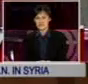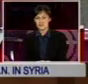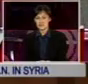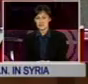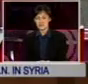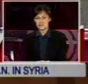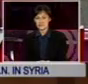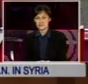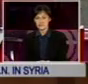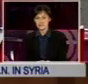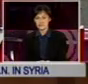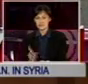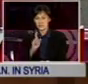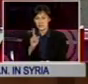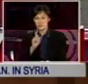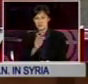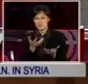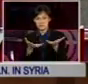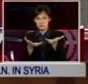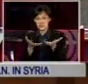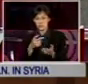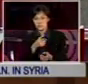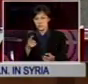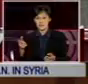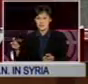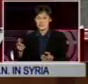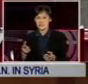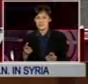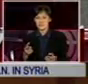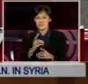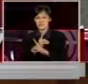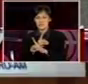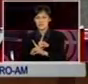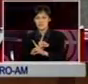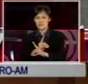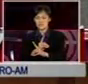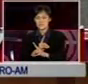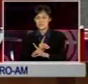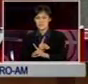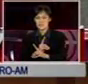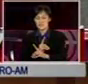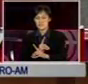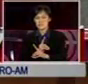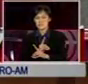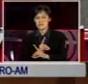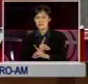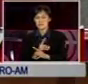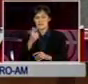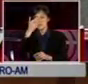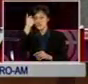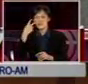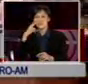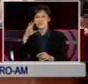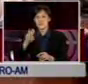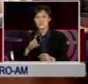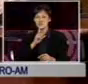Mr. President. What is the pressure of the defense, Your defense? Honor. Well, this will be a curative act, Your Honor, because the witness is